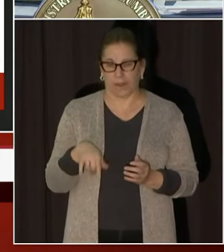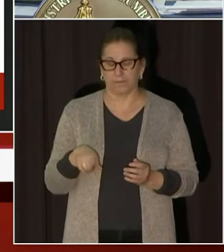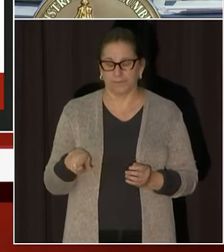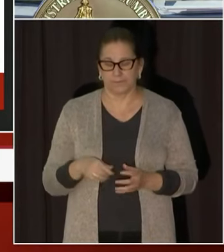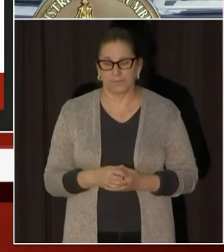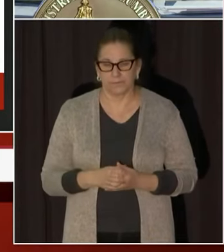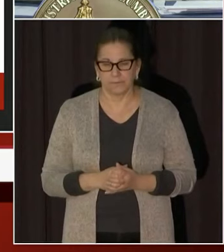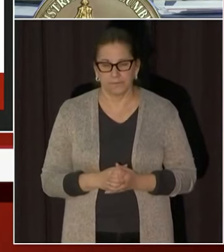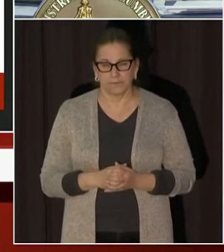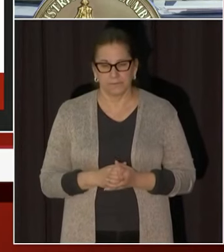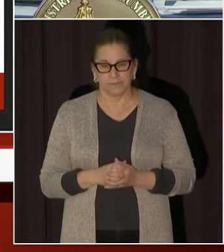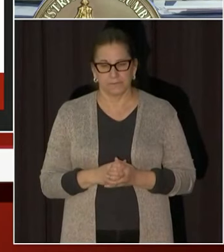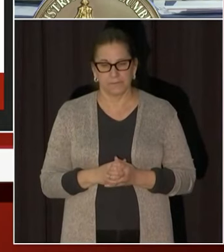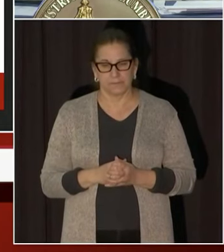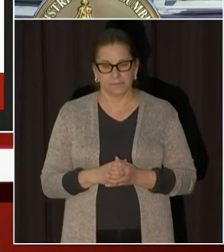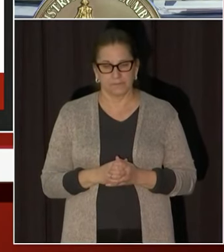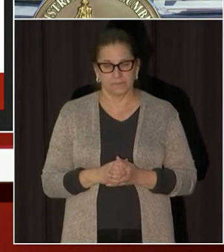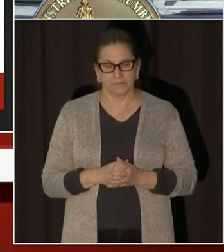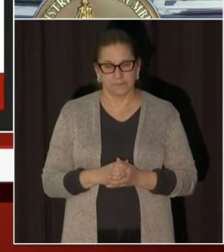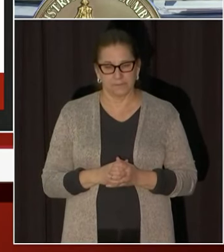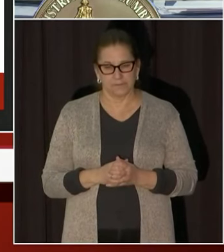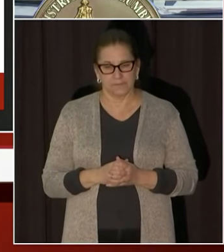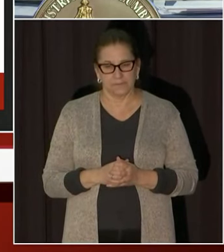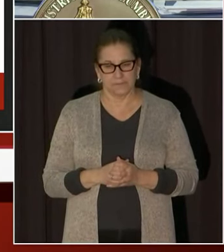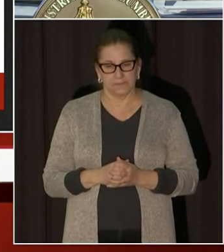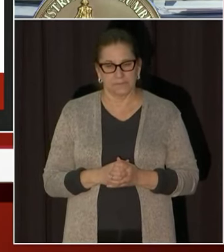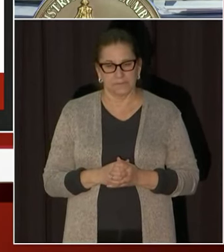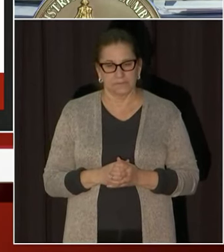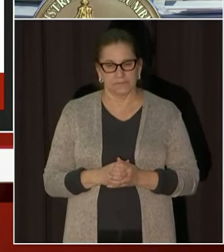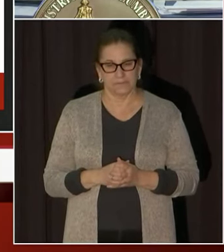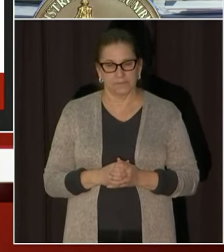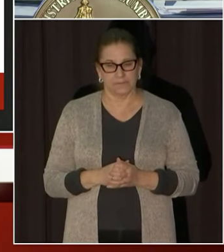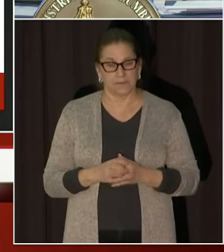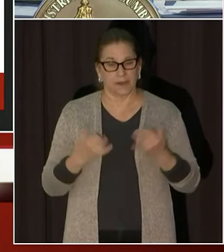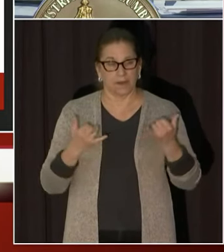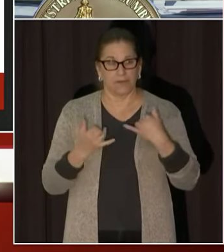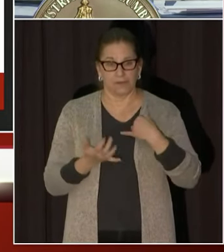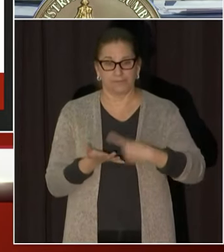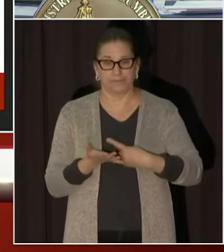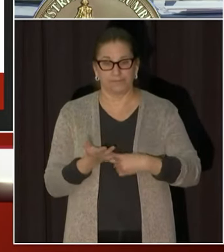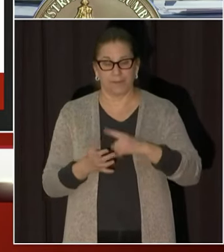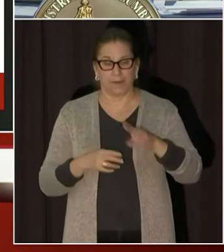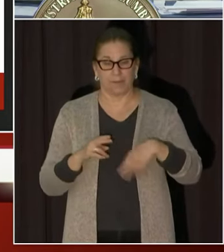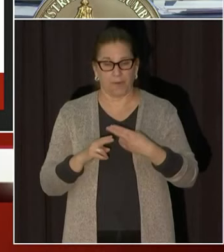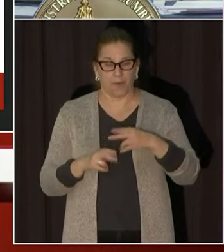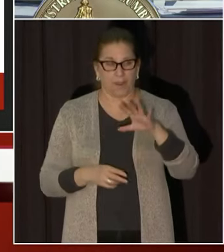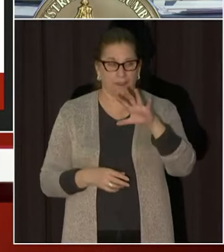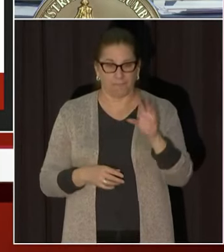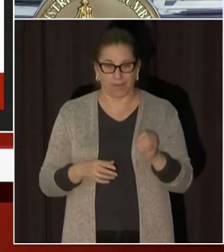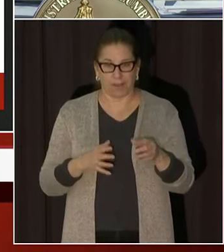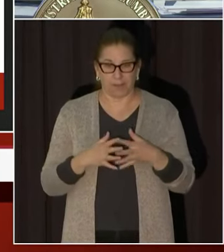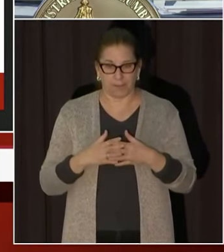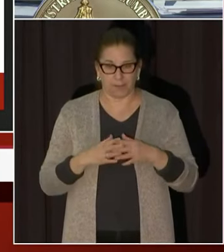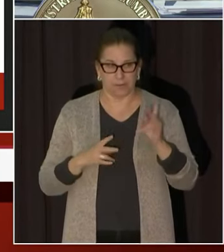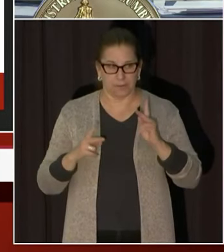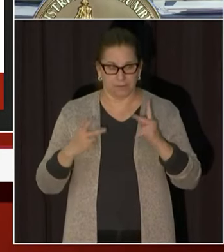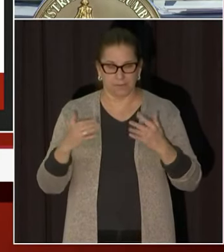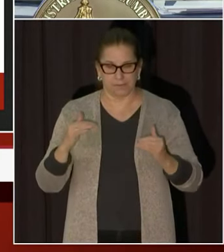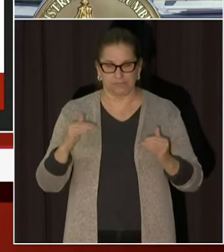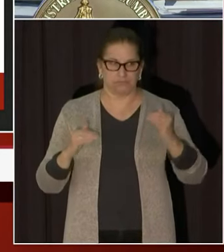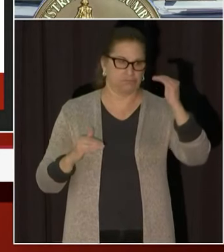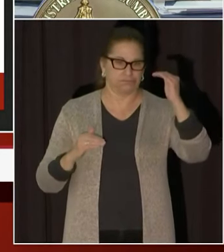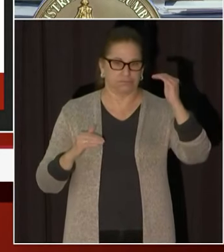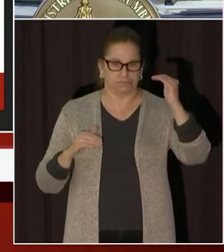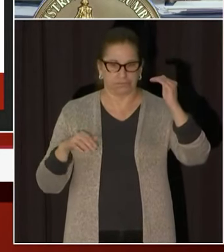today about how African Americans are being disproportionately affected by COVID-19. And we'll